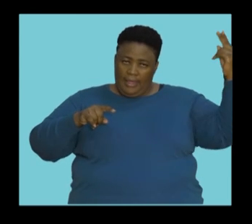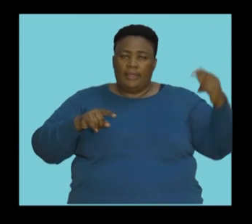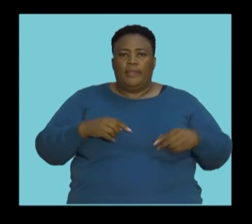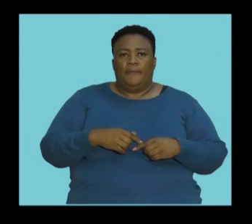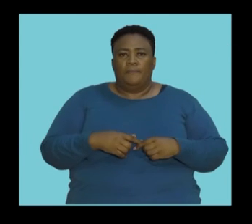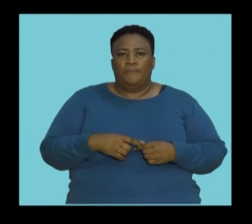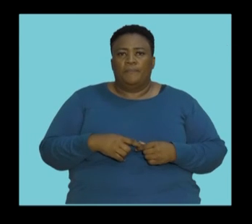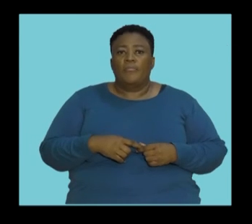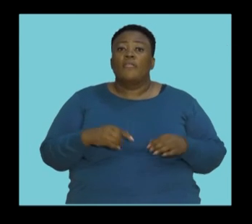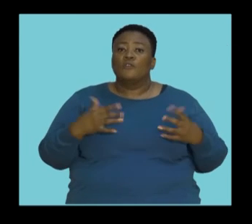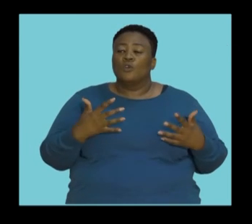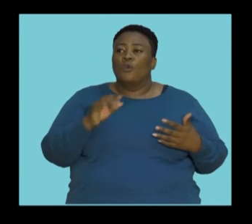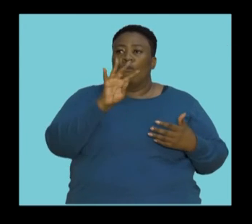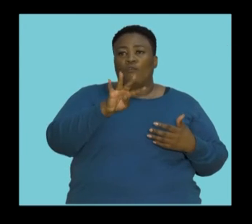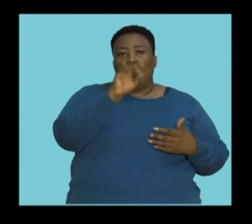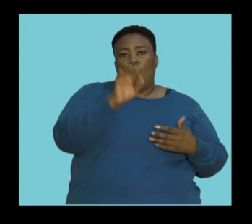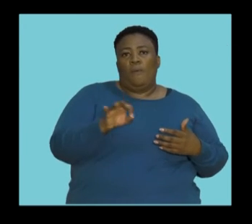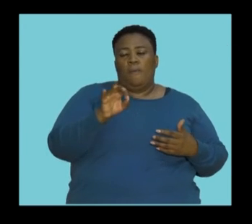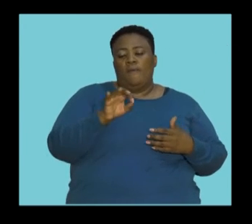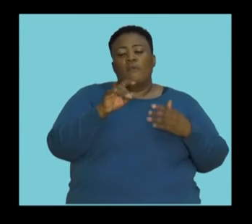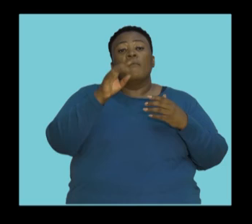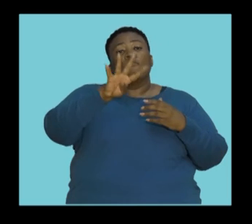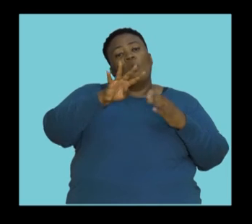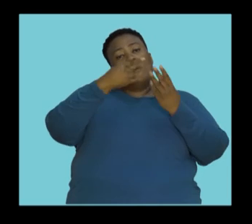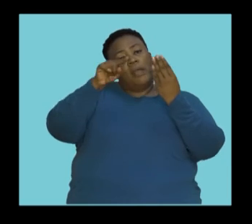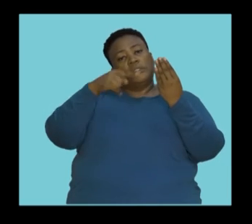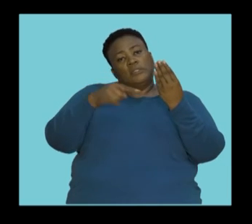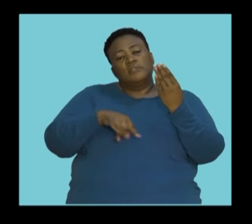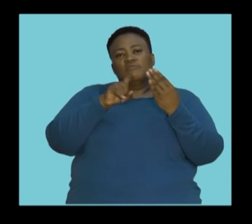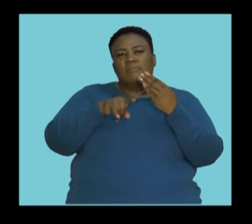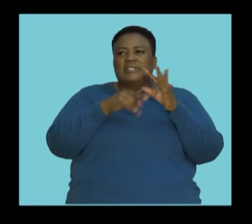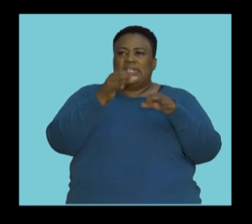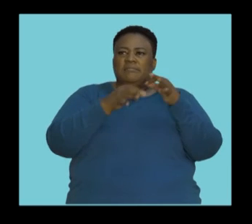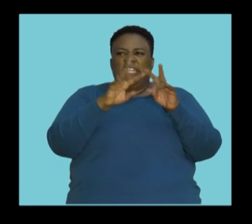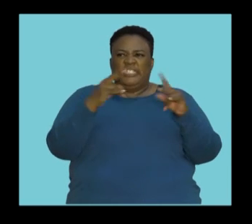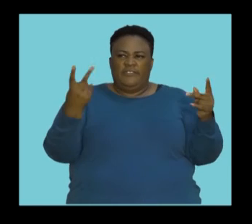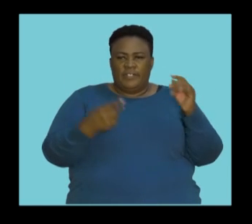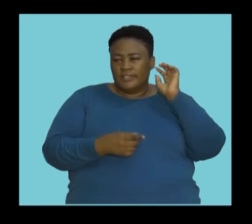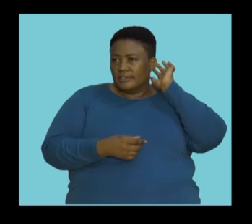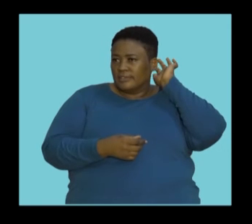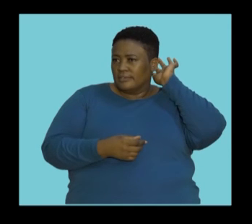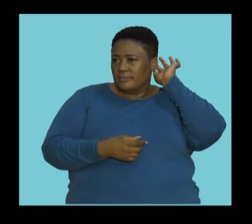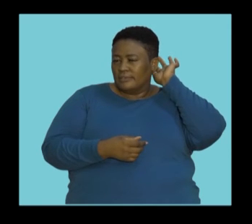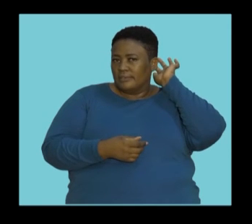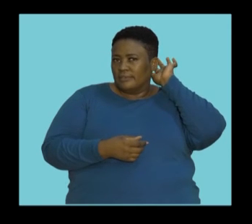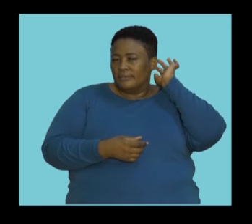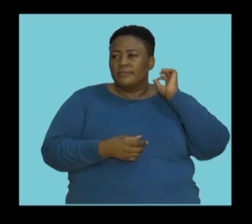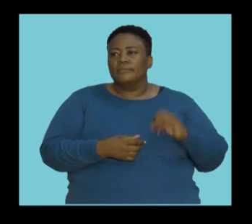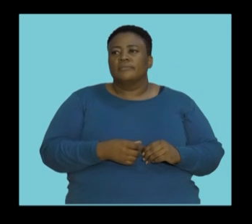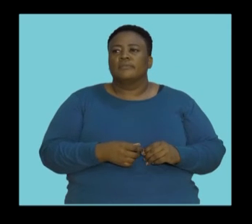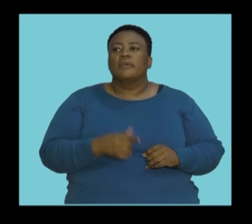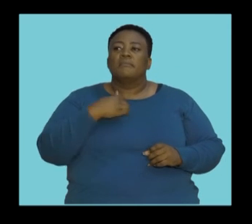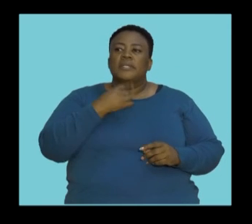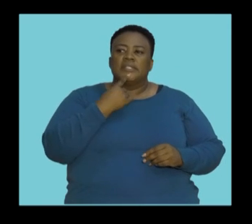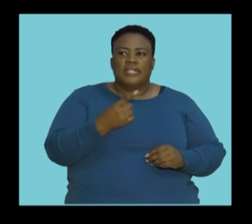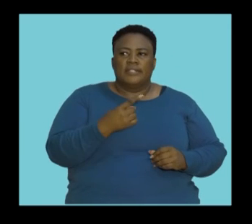developed countries, it's significantly higher. So for 4 marks, we've got to explain that difference. And I've done that in the next slide, so I've pointed